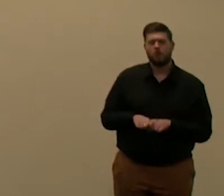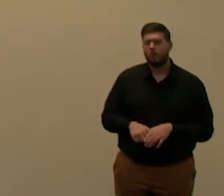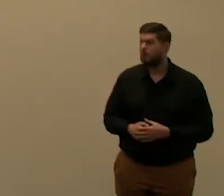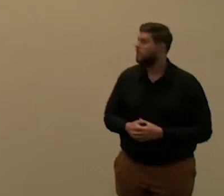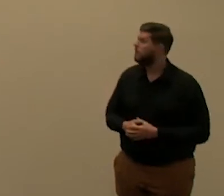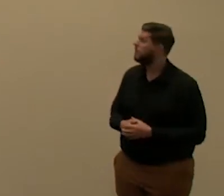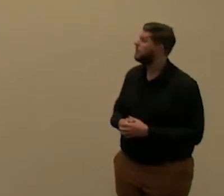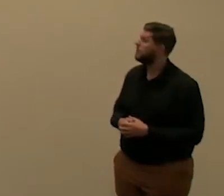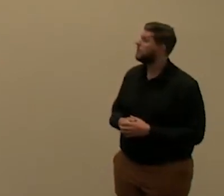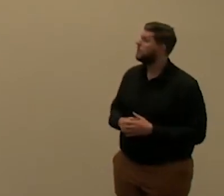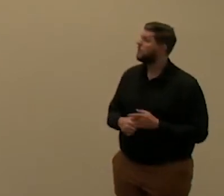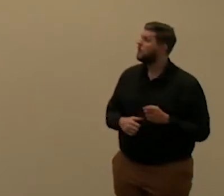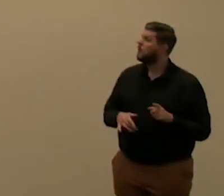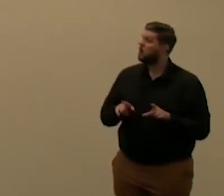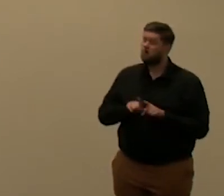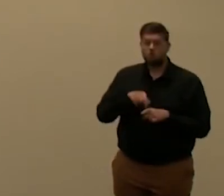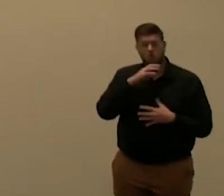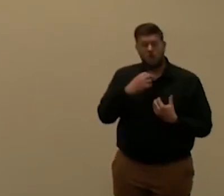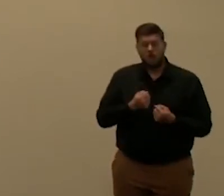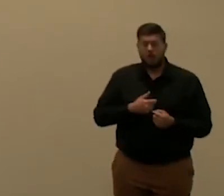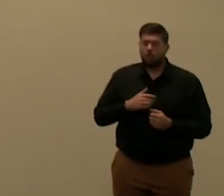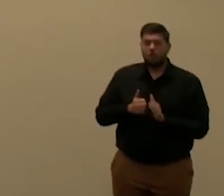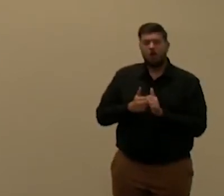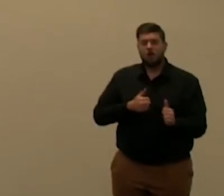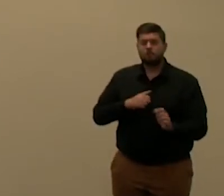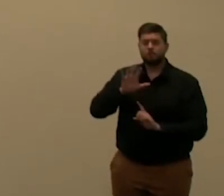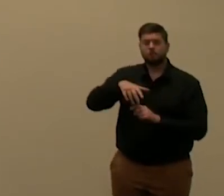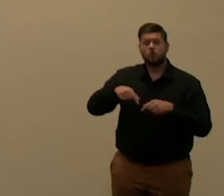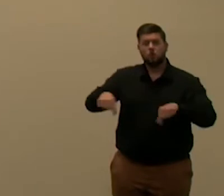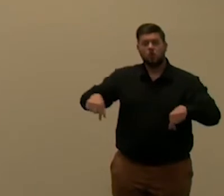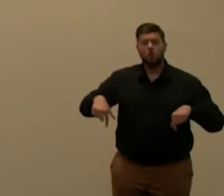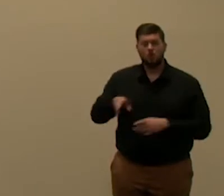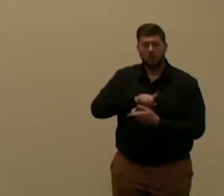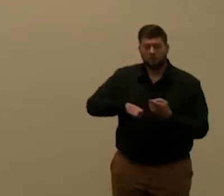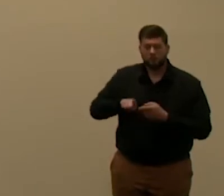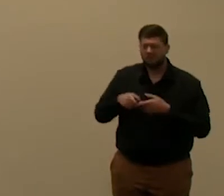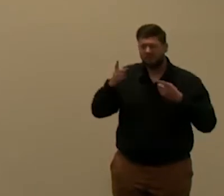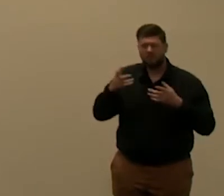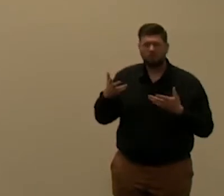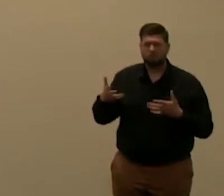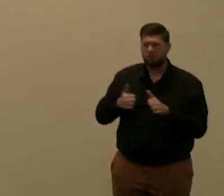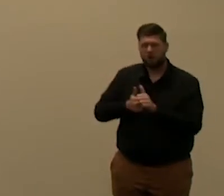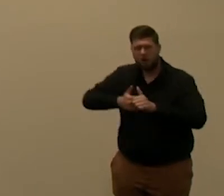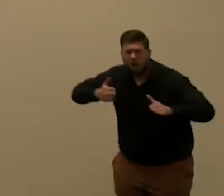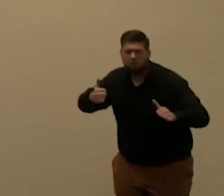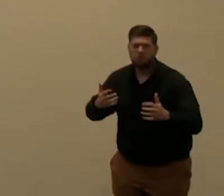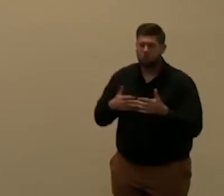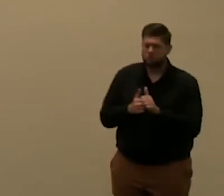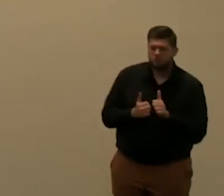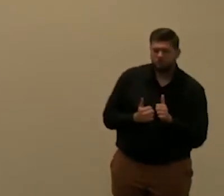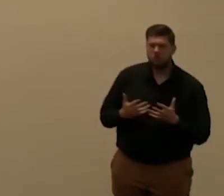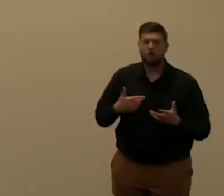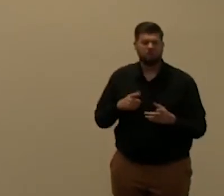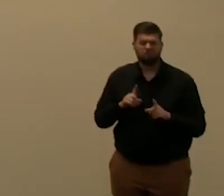You might also have a company town hall meeting. So depending on how large your organization is, I've got a customer that